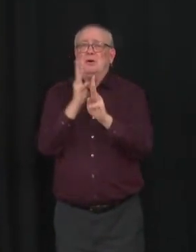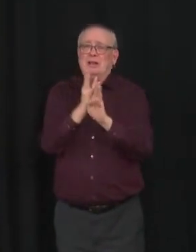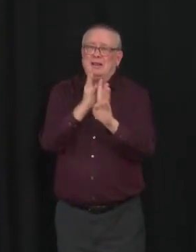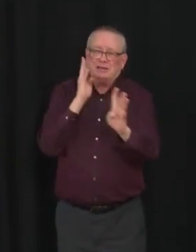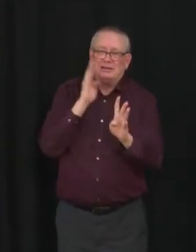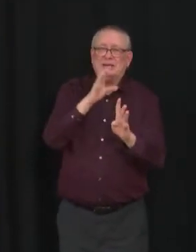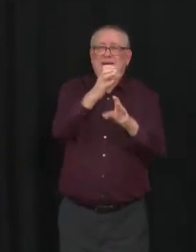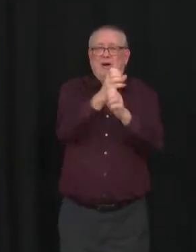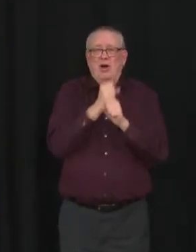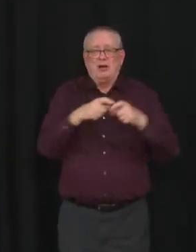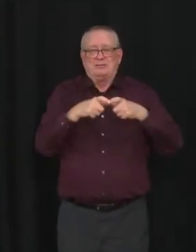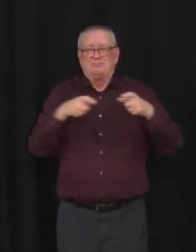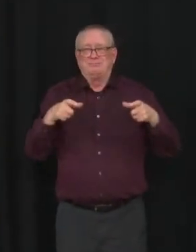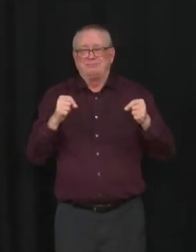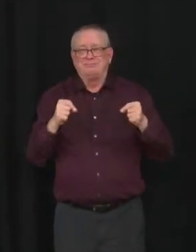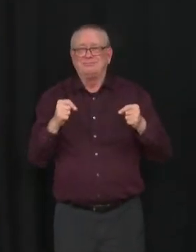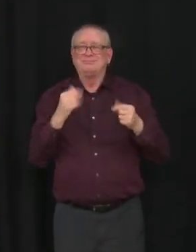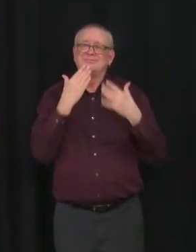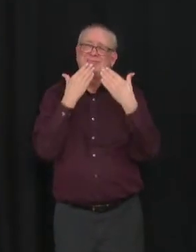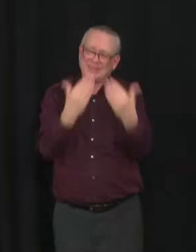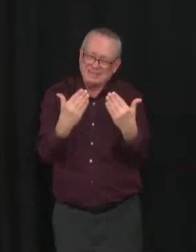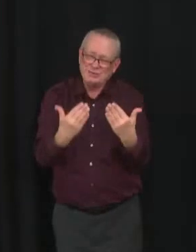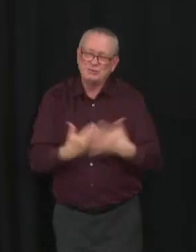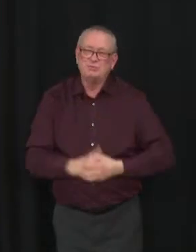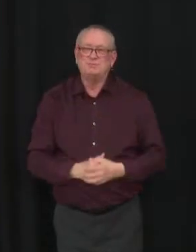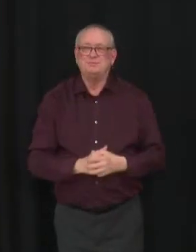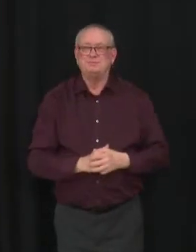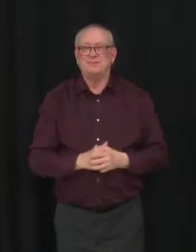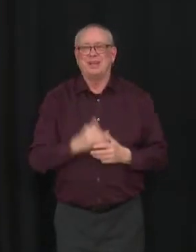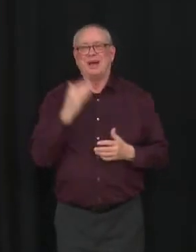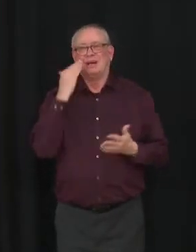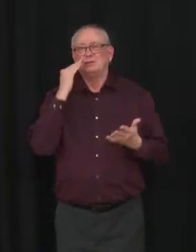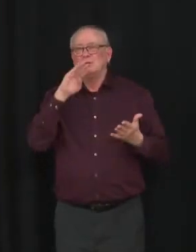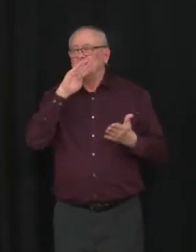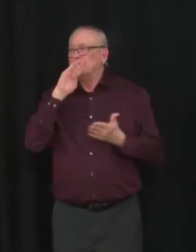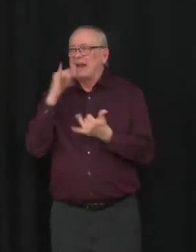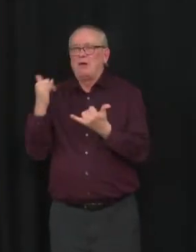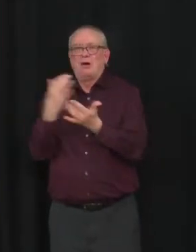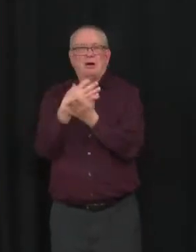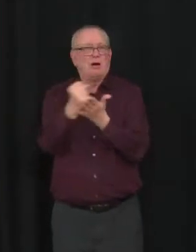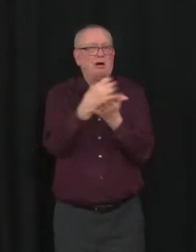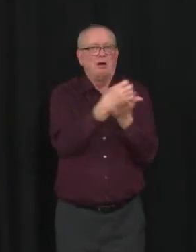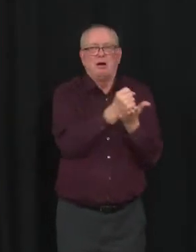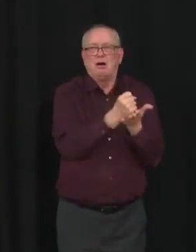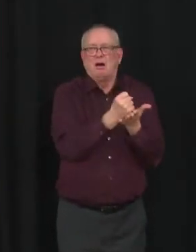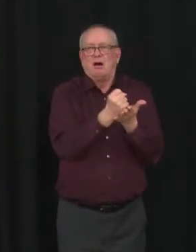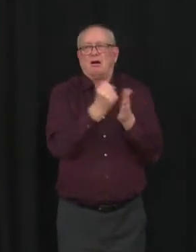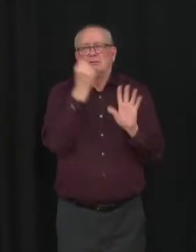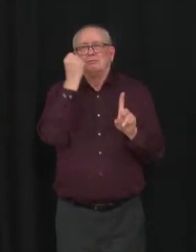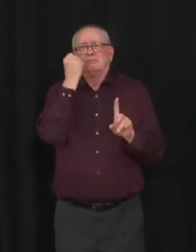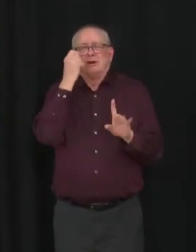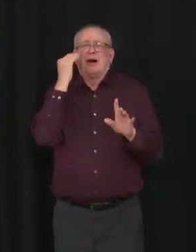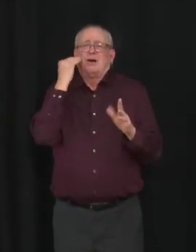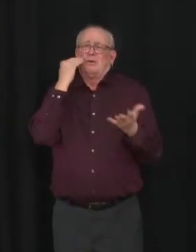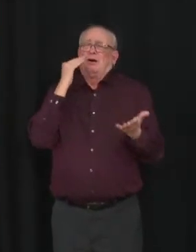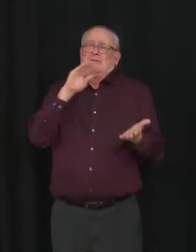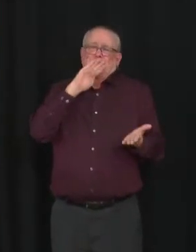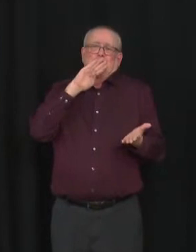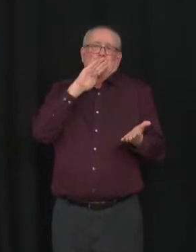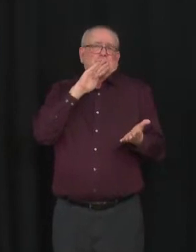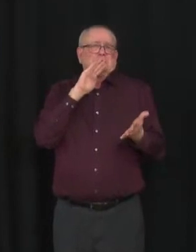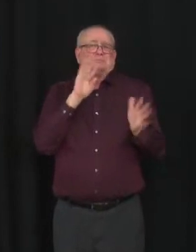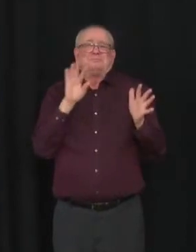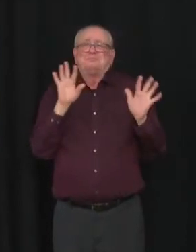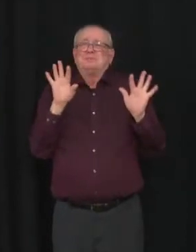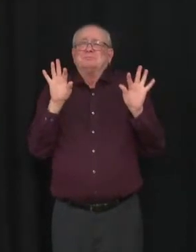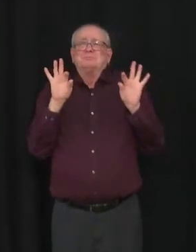some people are frustrated that some locations ran out of supply, but I'd like to say 2 things. First, there was a big rush at the